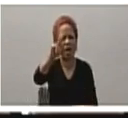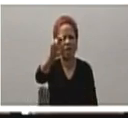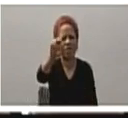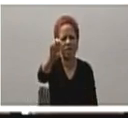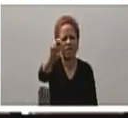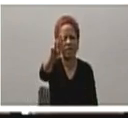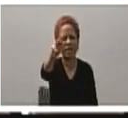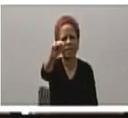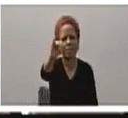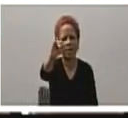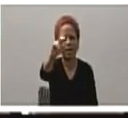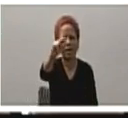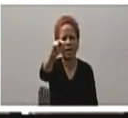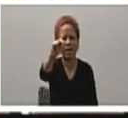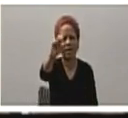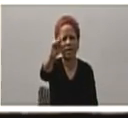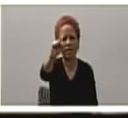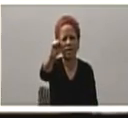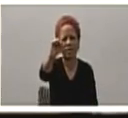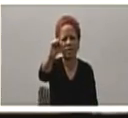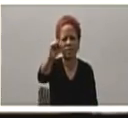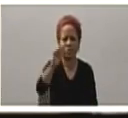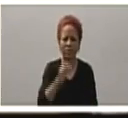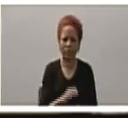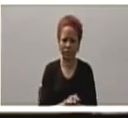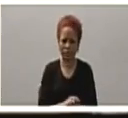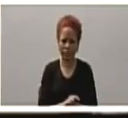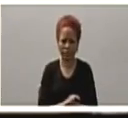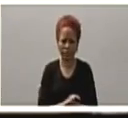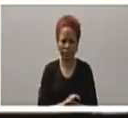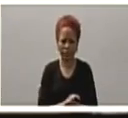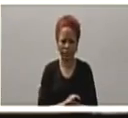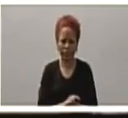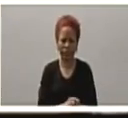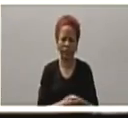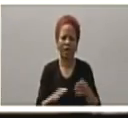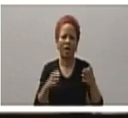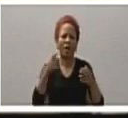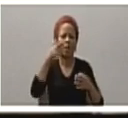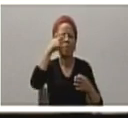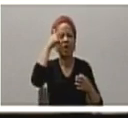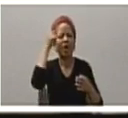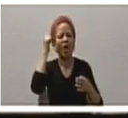We call it remains because, perhaps as scripture says,